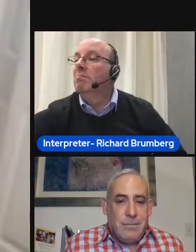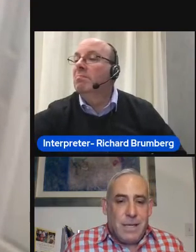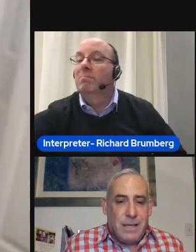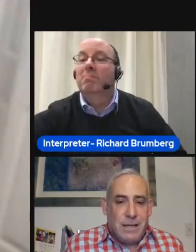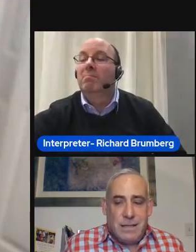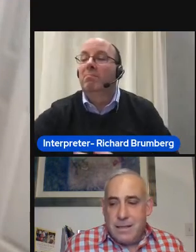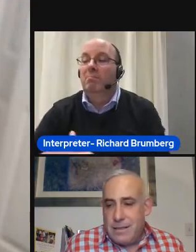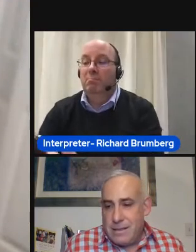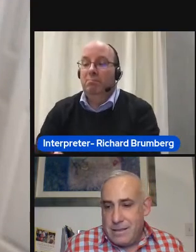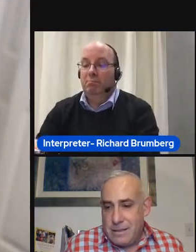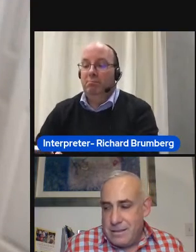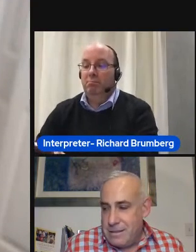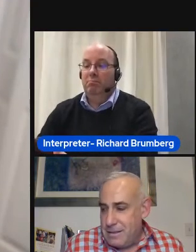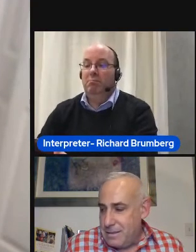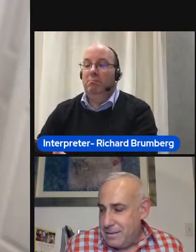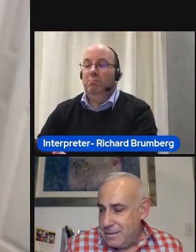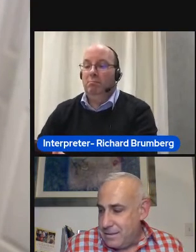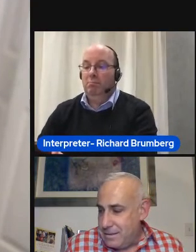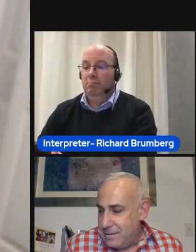Neshama,